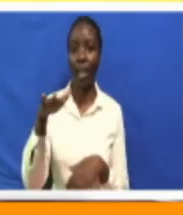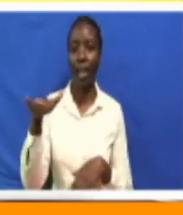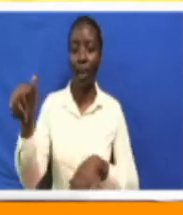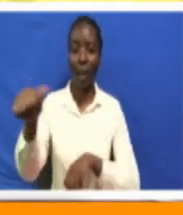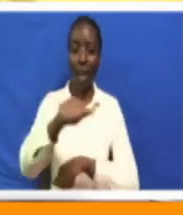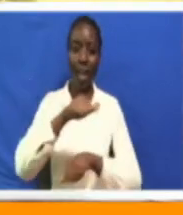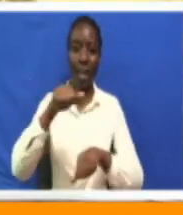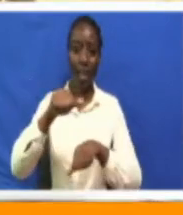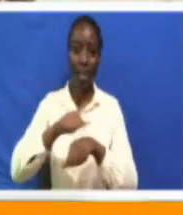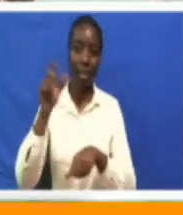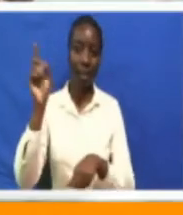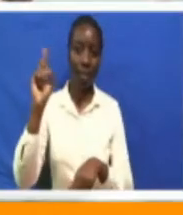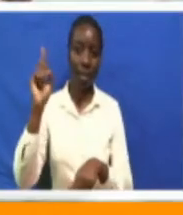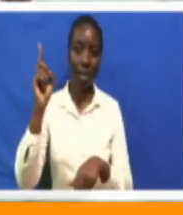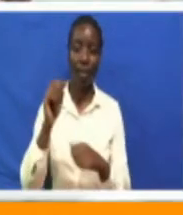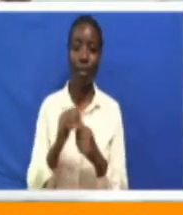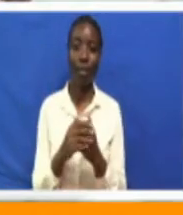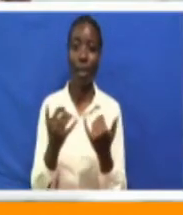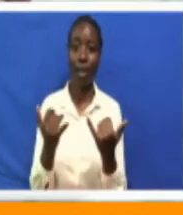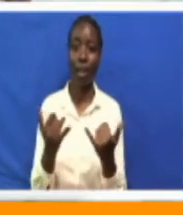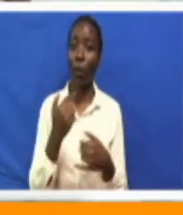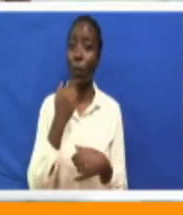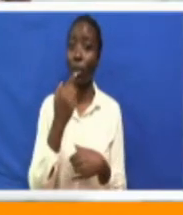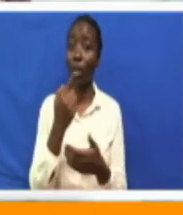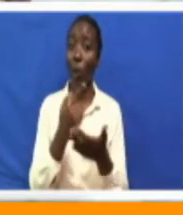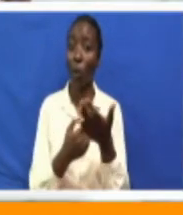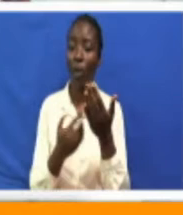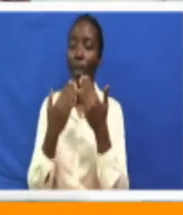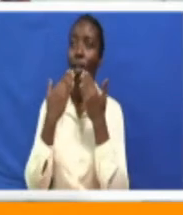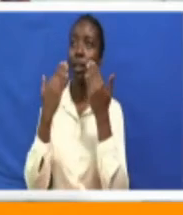Nairobi tonight Nairobi